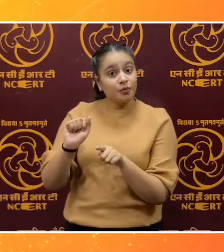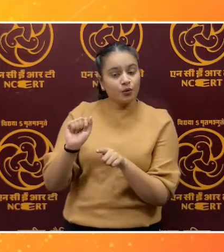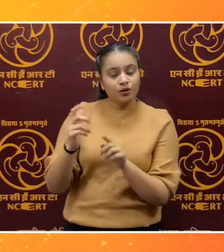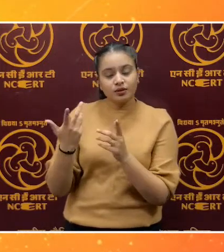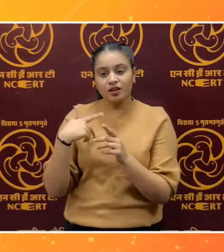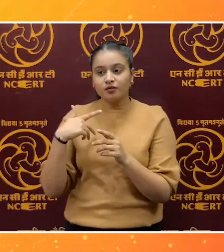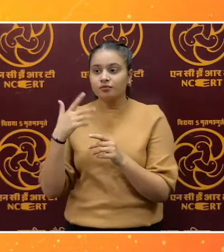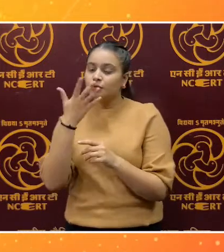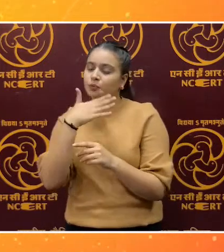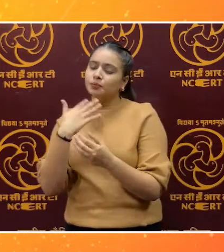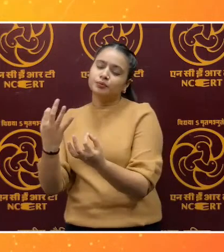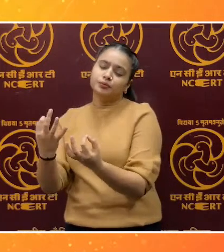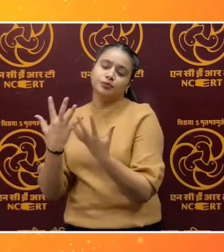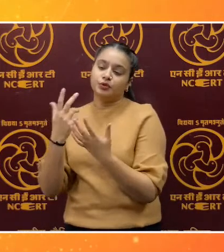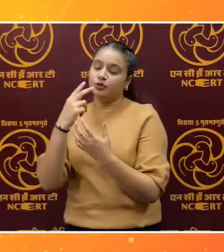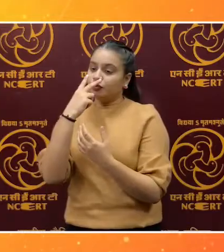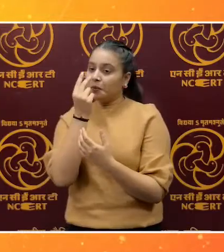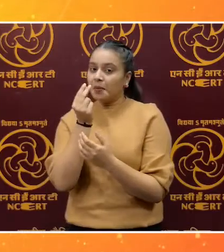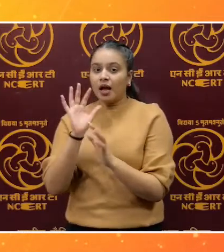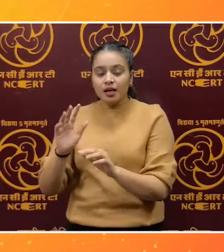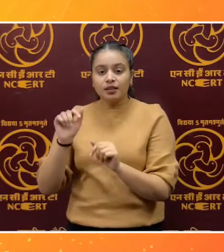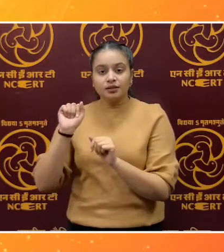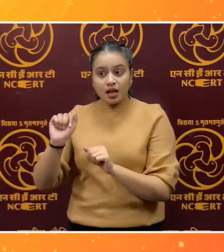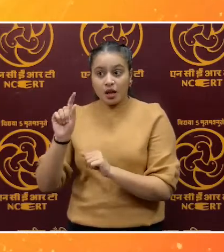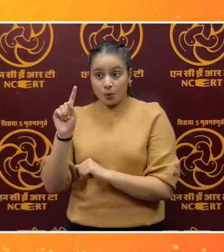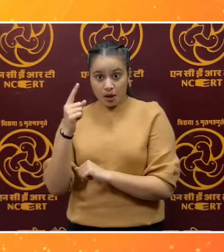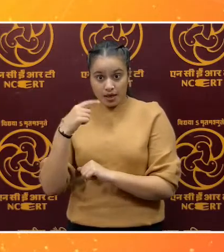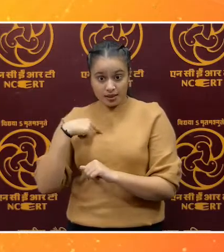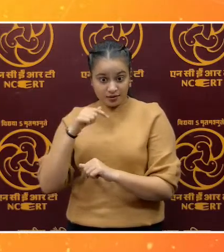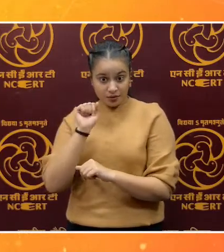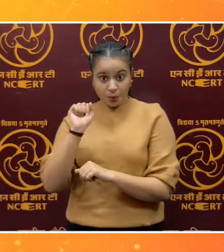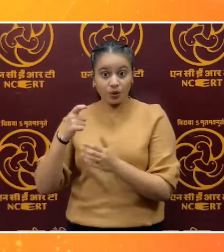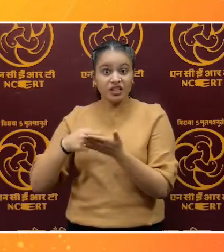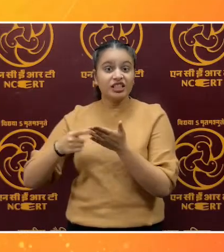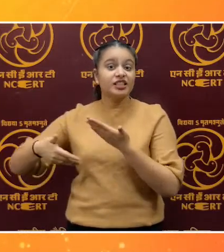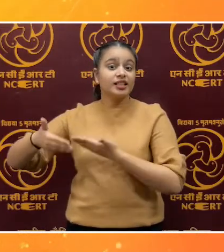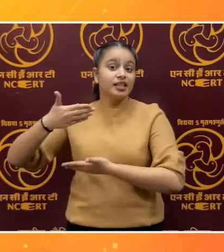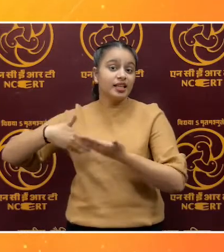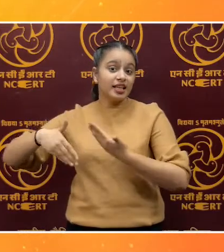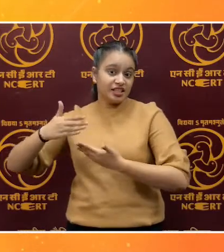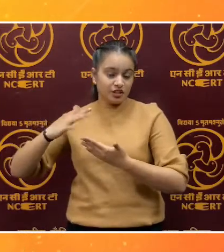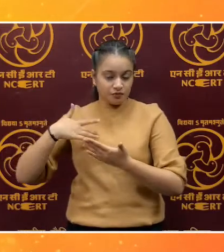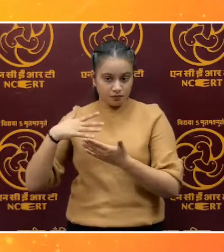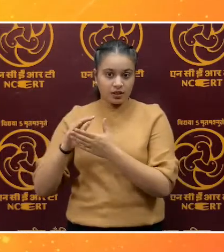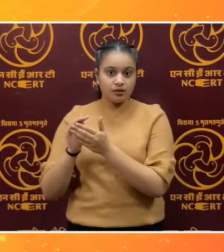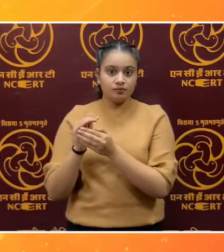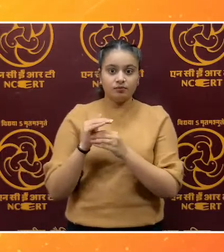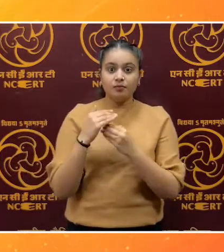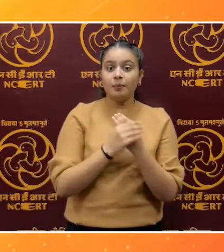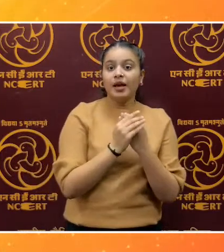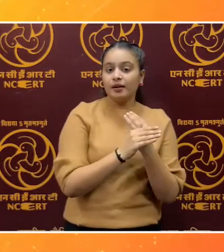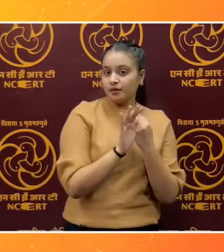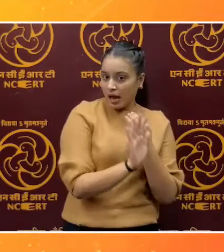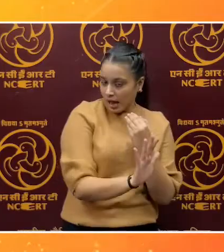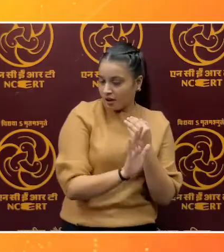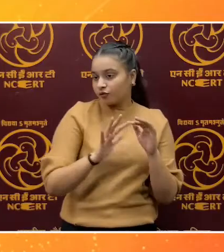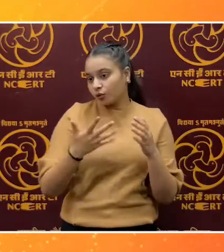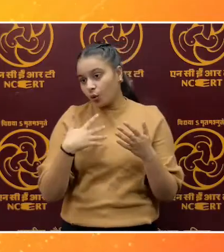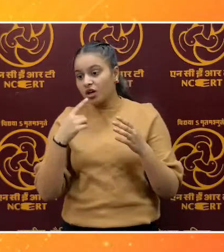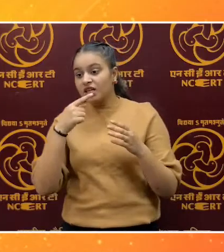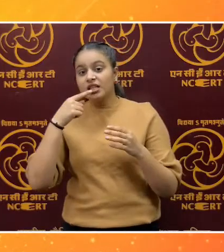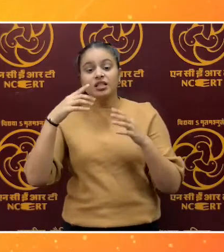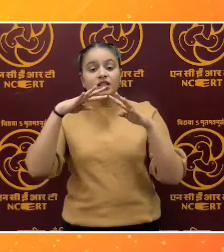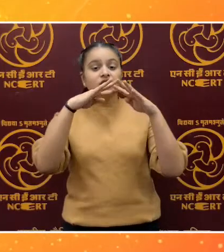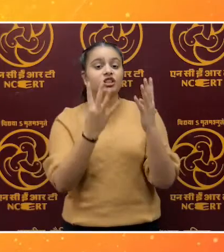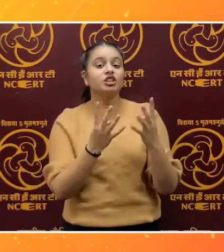"Oh, beautiful parrots, I have one of your relatives as a pet, and I keep it in a cage